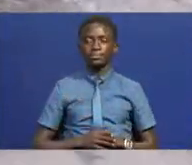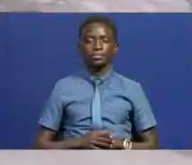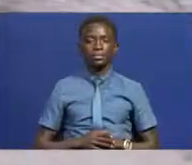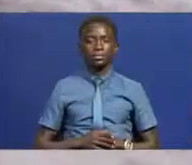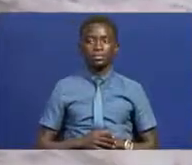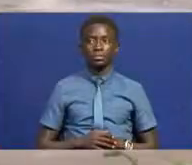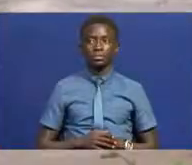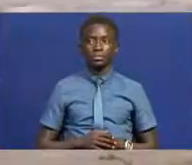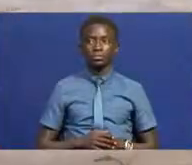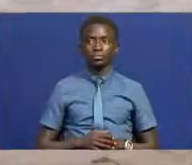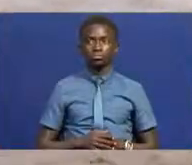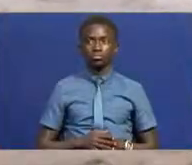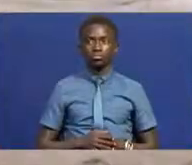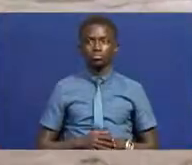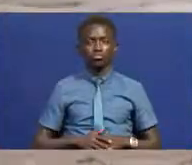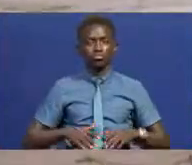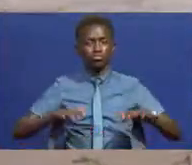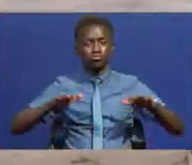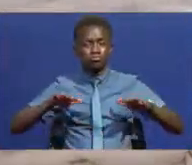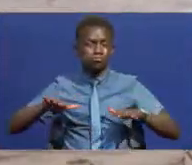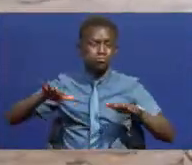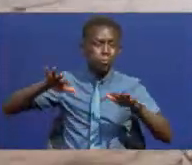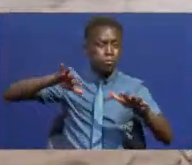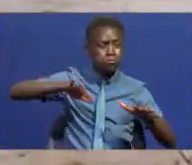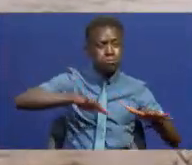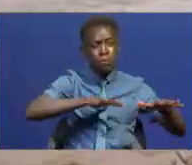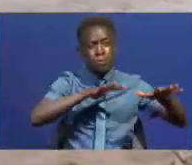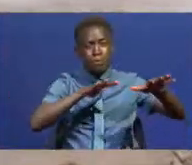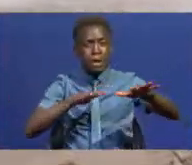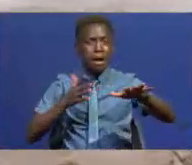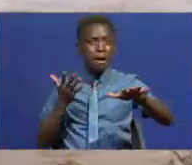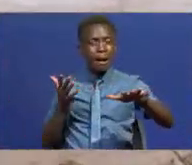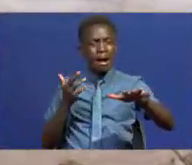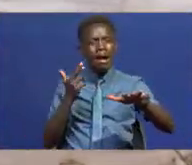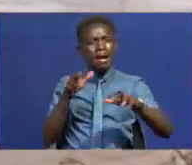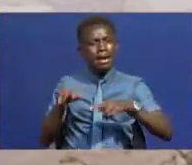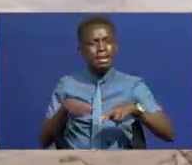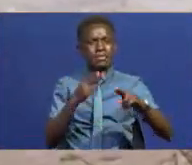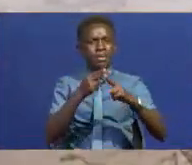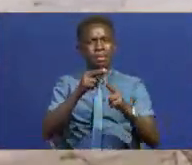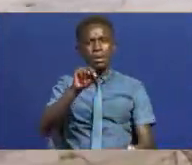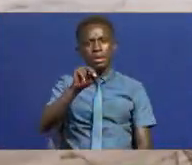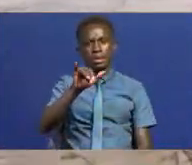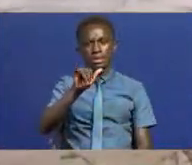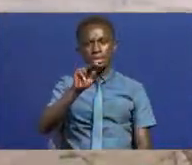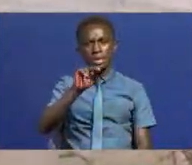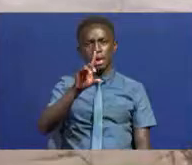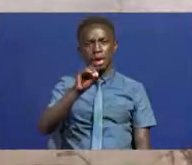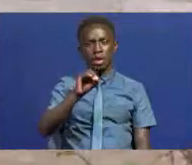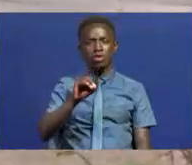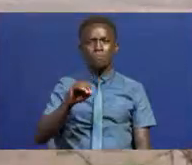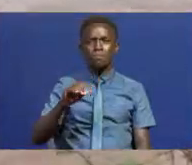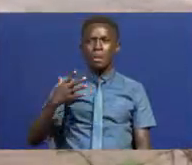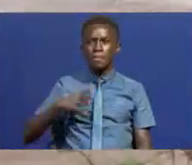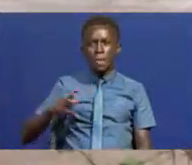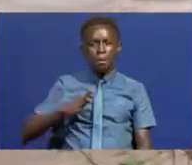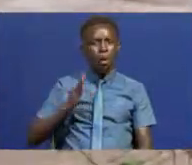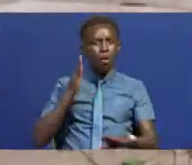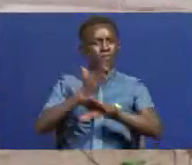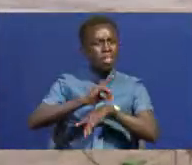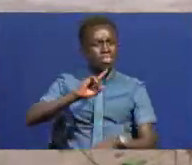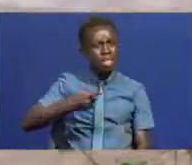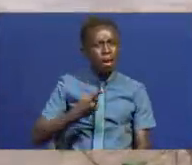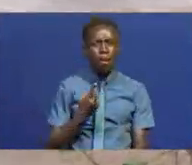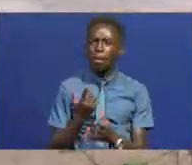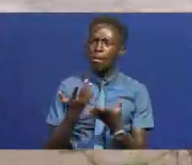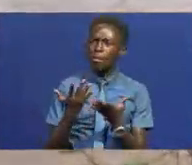The raging floods in River Nyando is a scary reminder to thousands of households residing along the river and many other